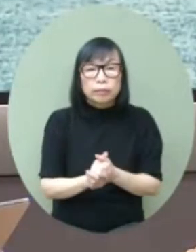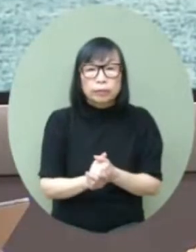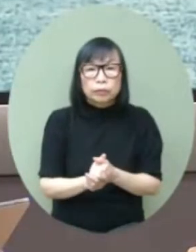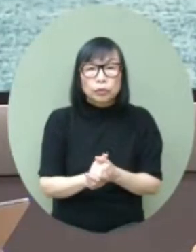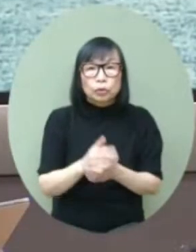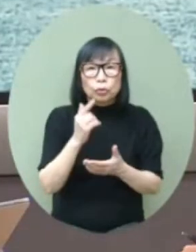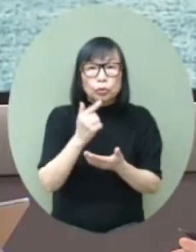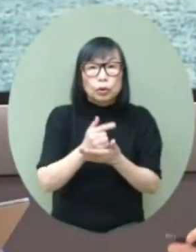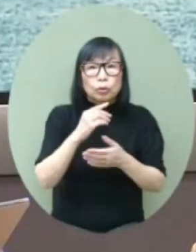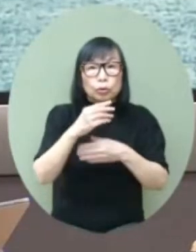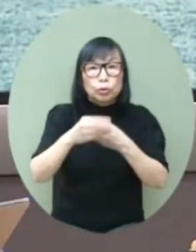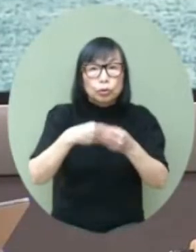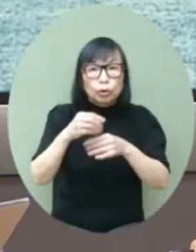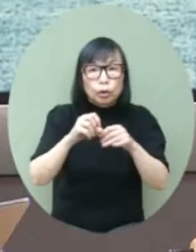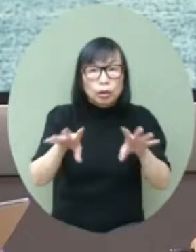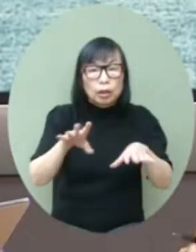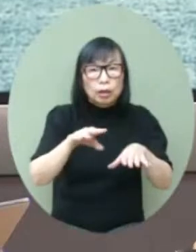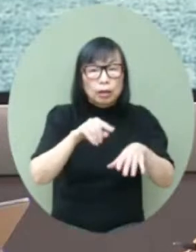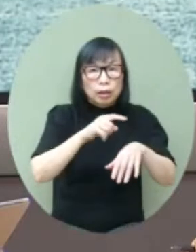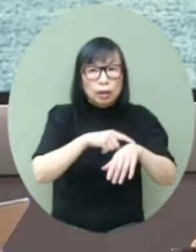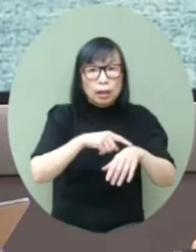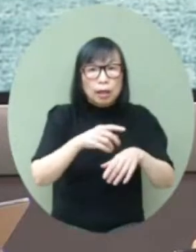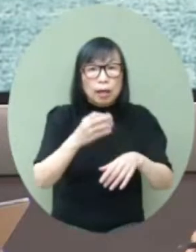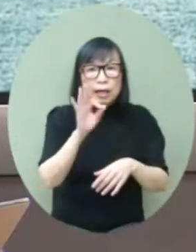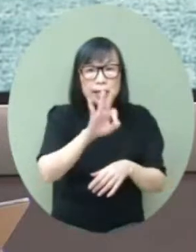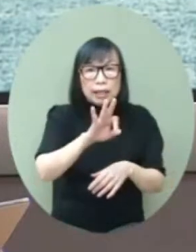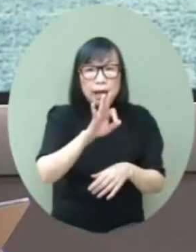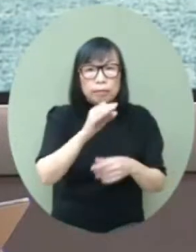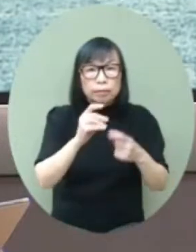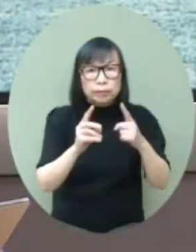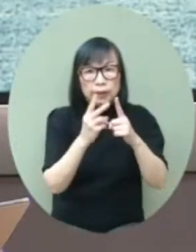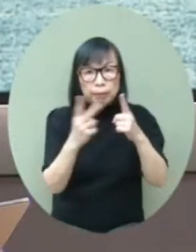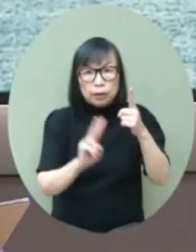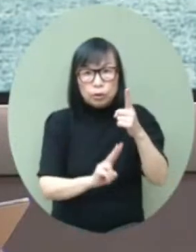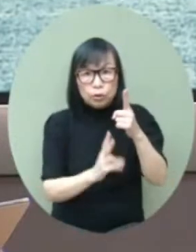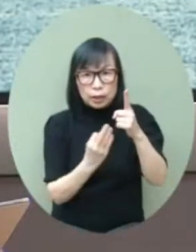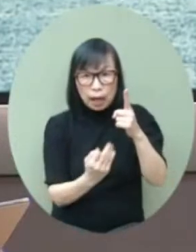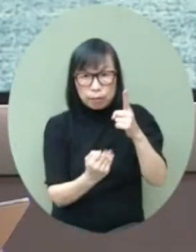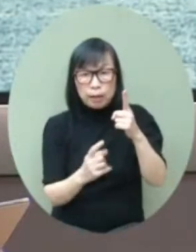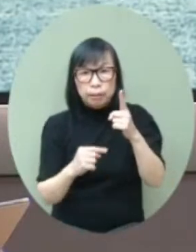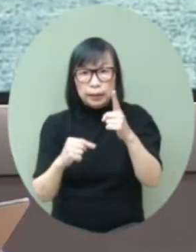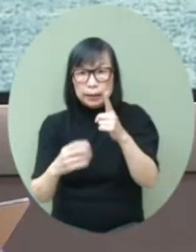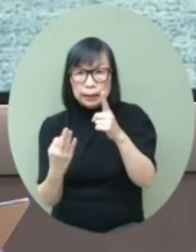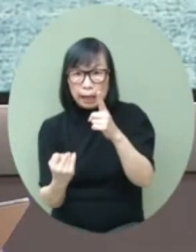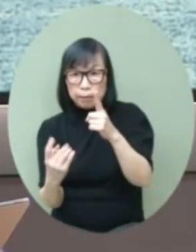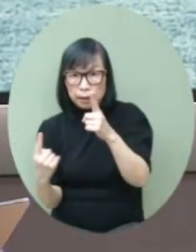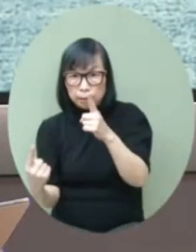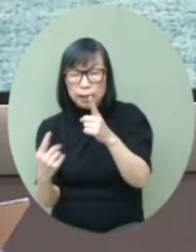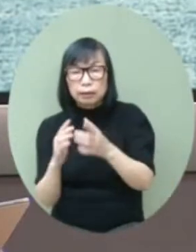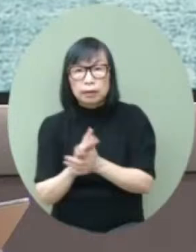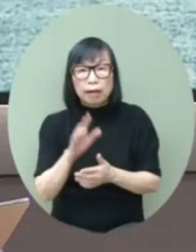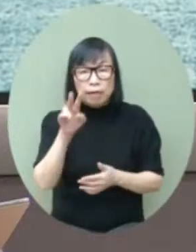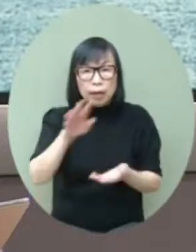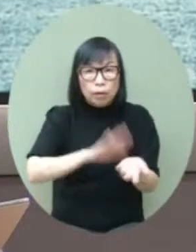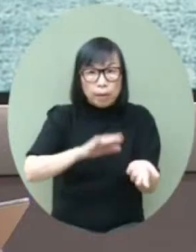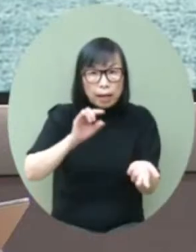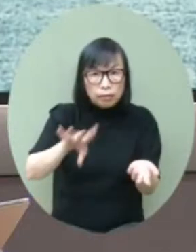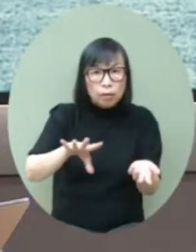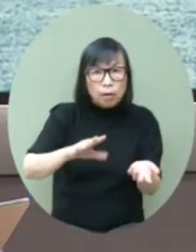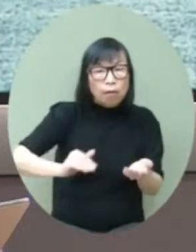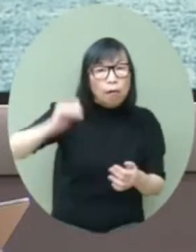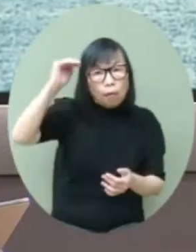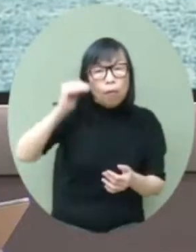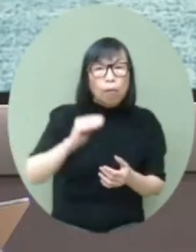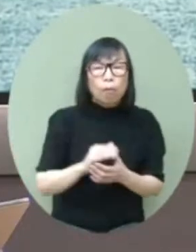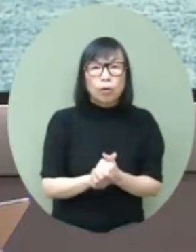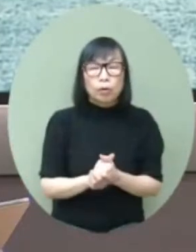persons. The main time of the transmission took place on the 30th and 31st of December. She